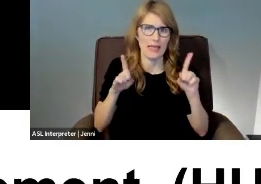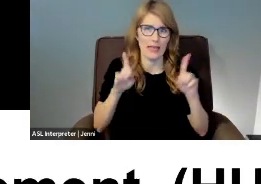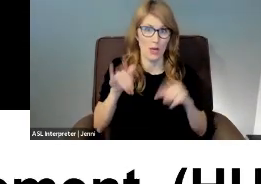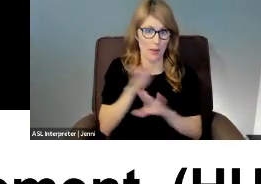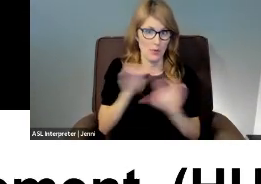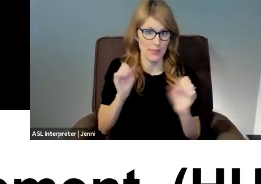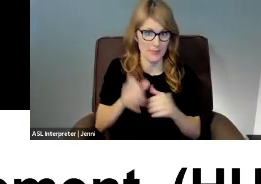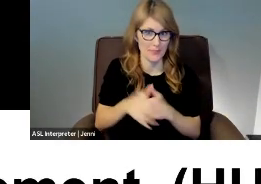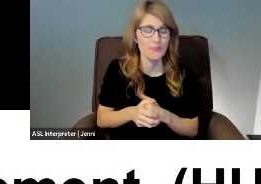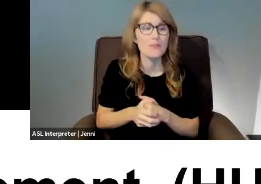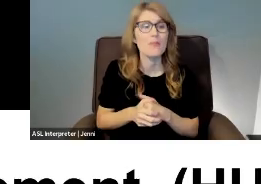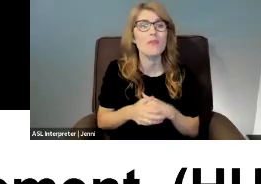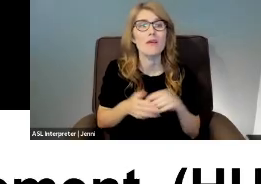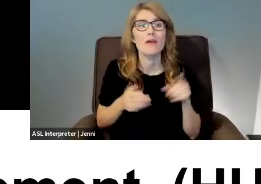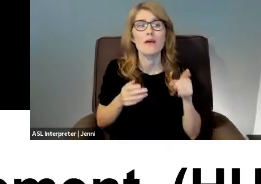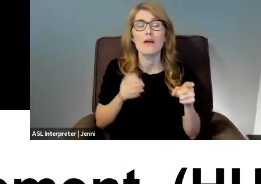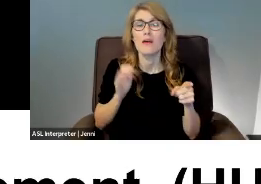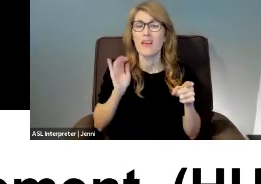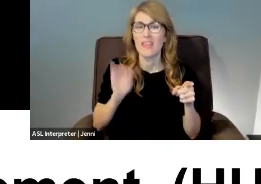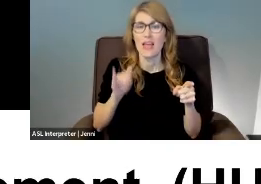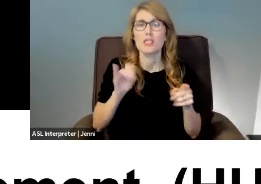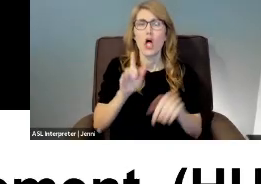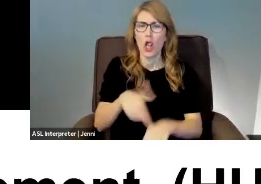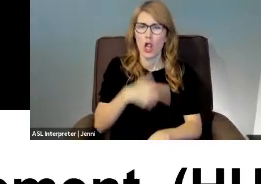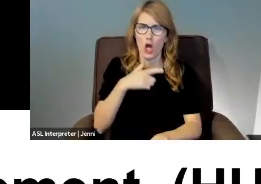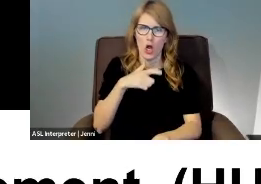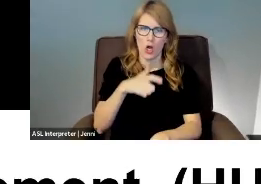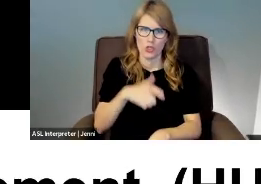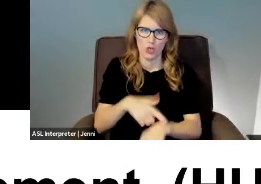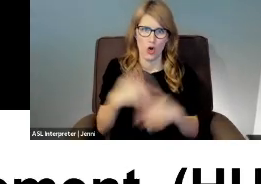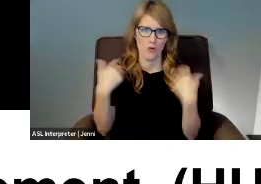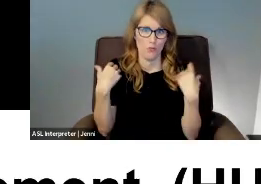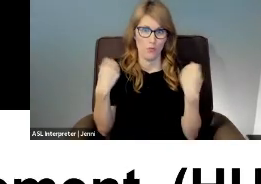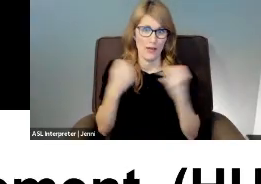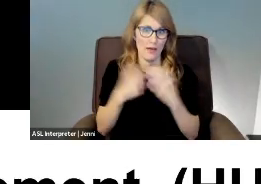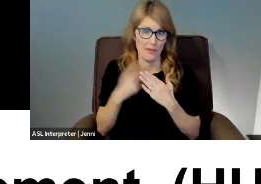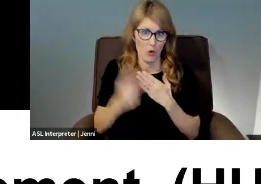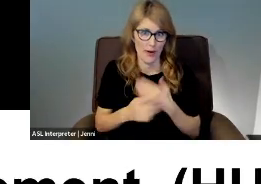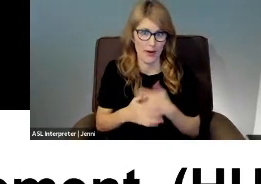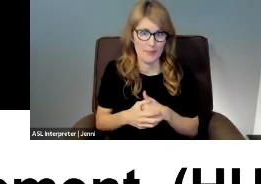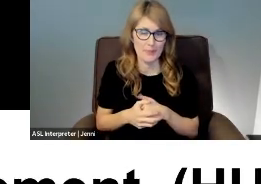this is a long-term recovery program. So